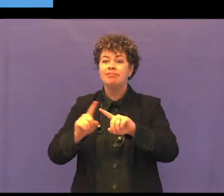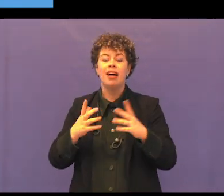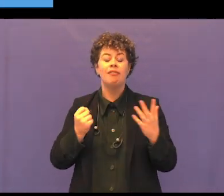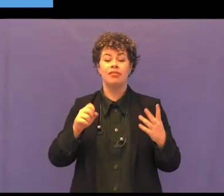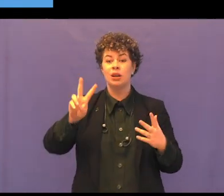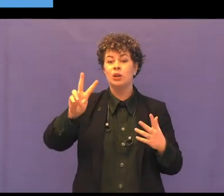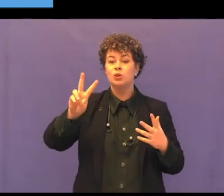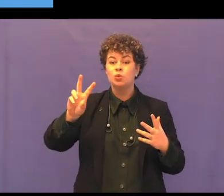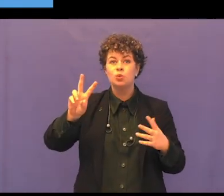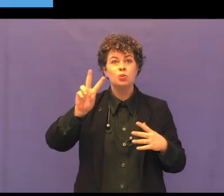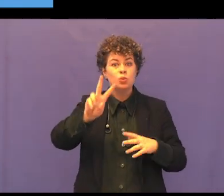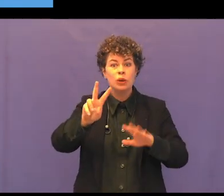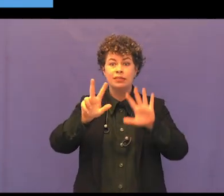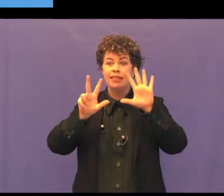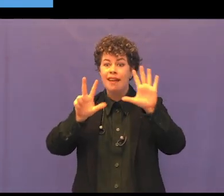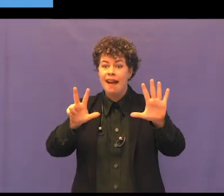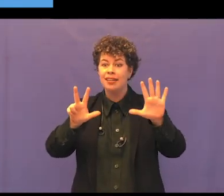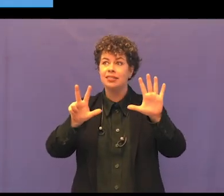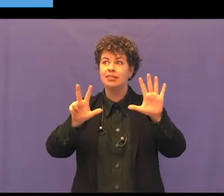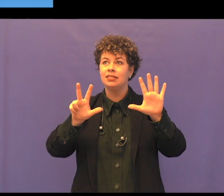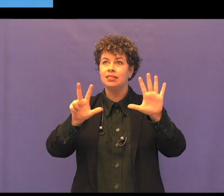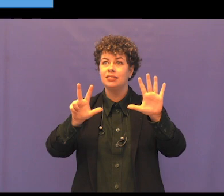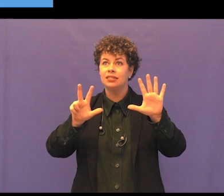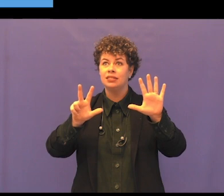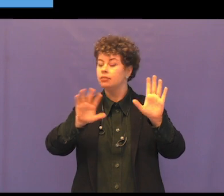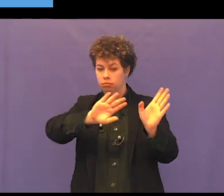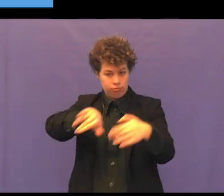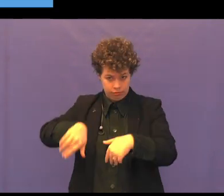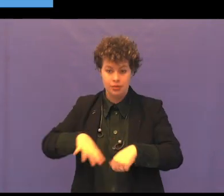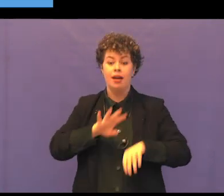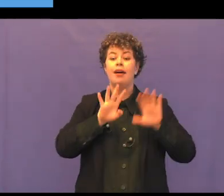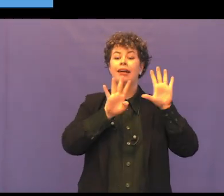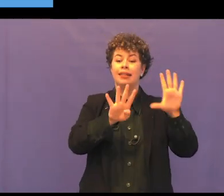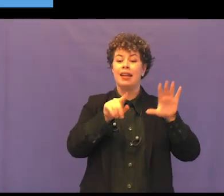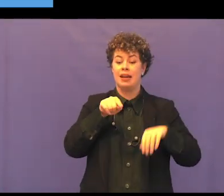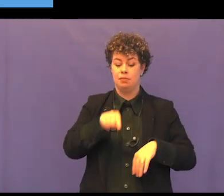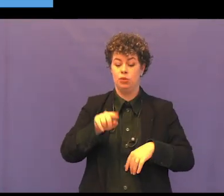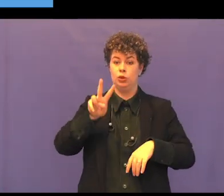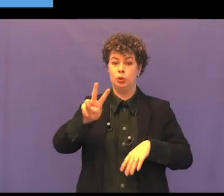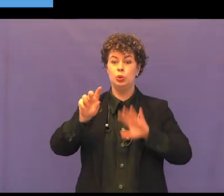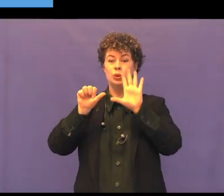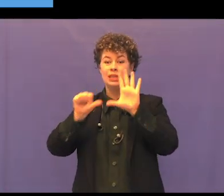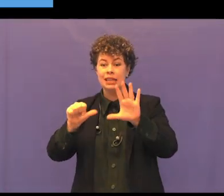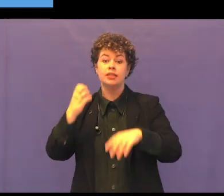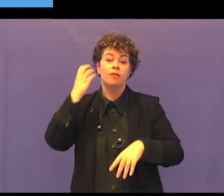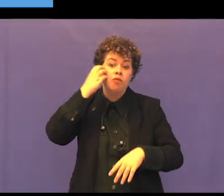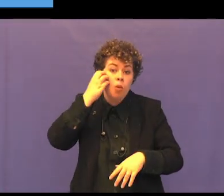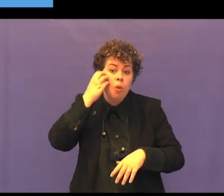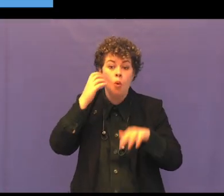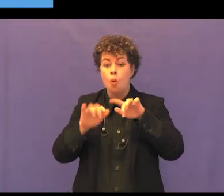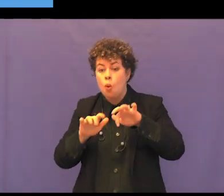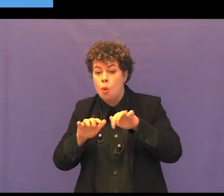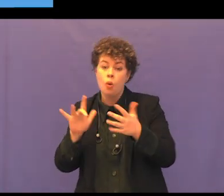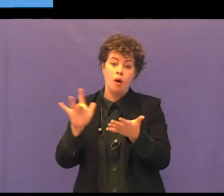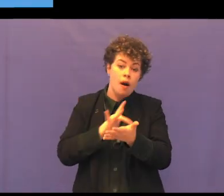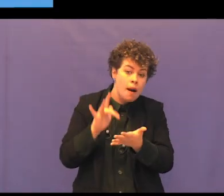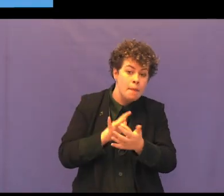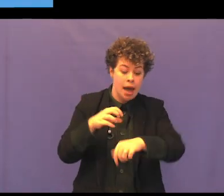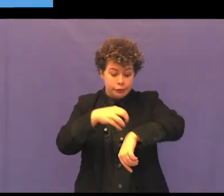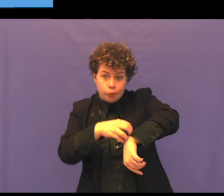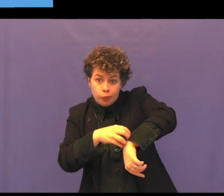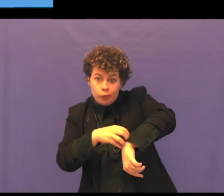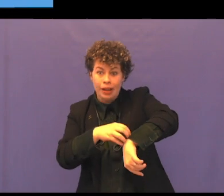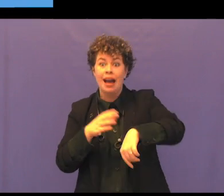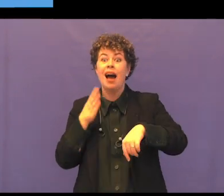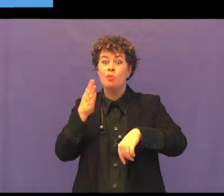9.26 billion, and it's likely to climb to around 28, 29 billion by 2025. The fact that we have more